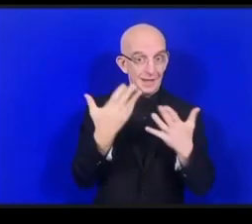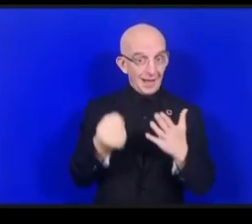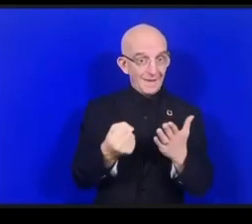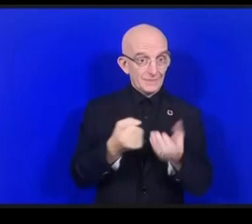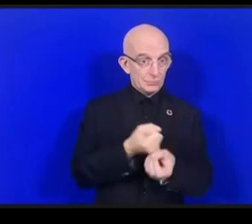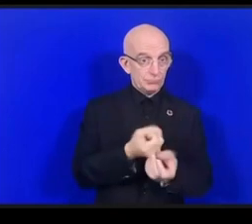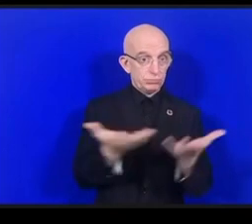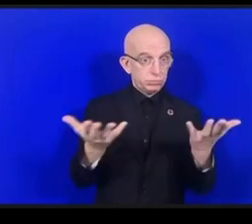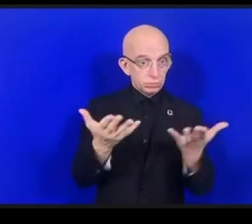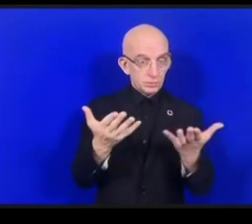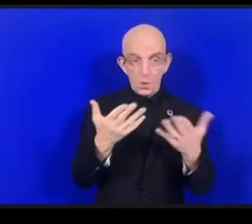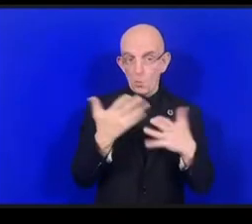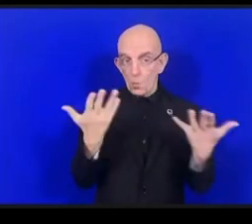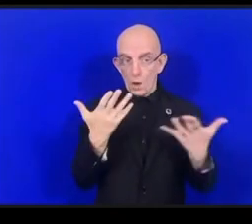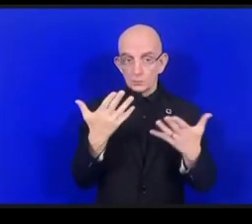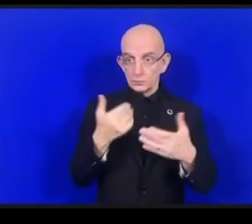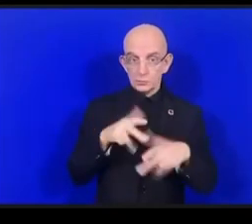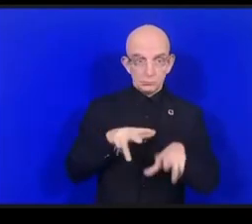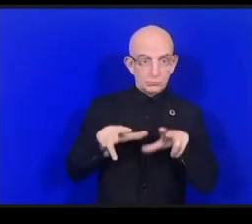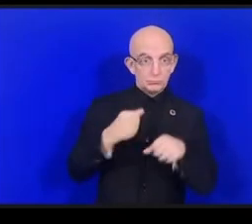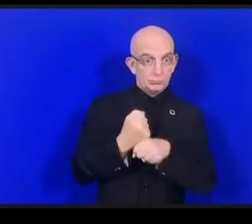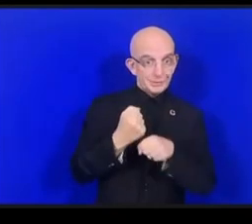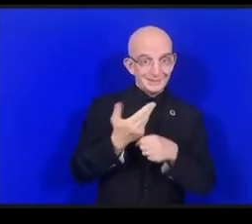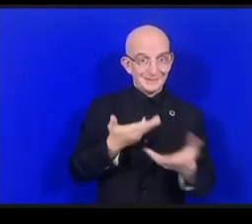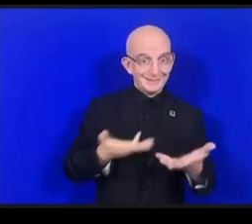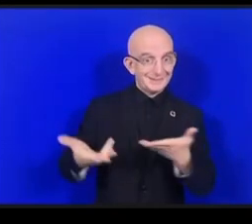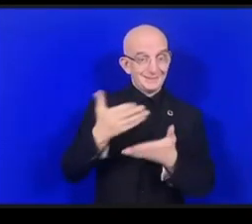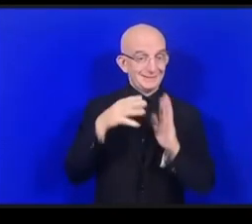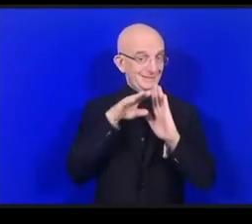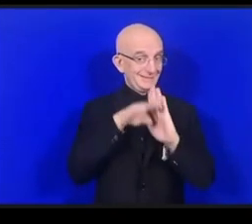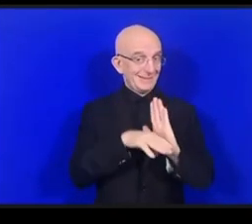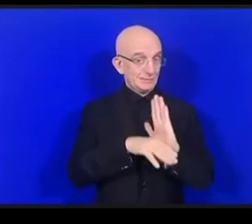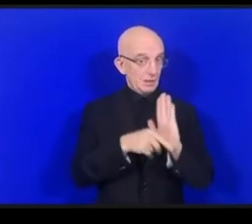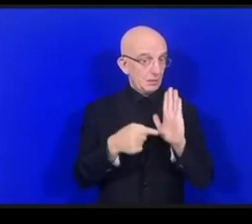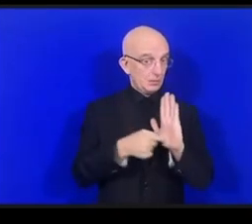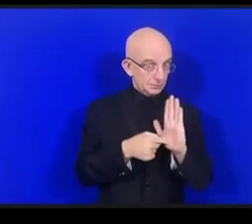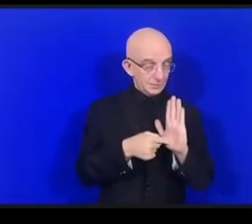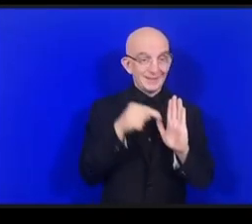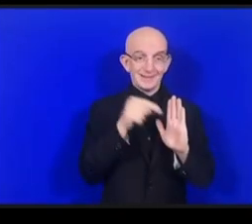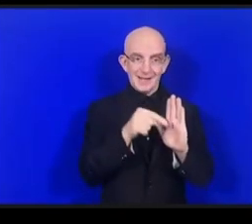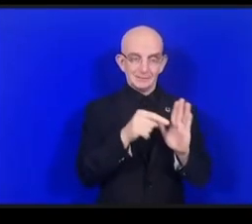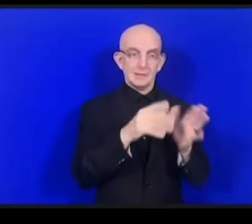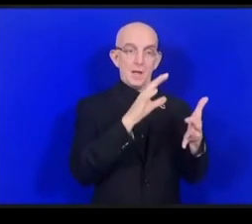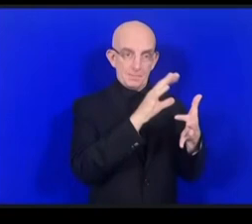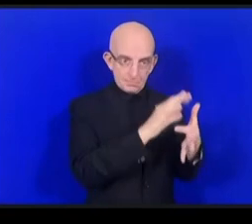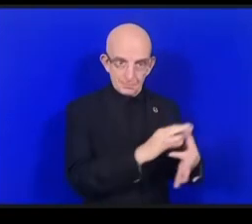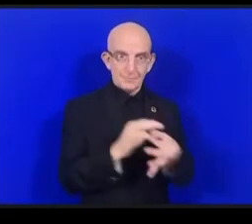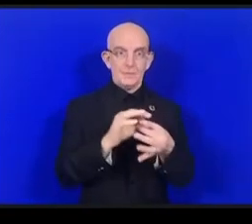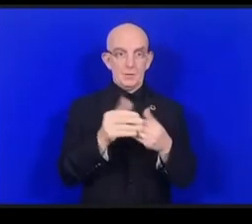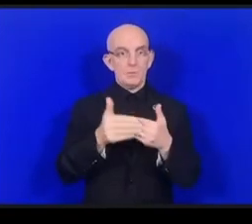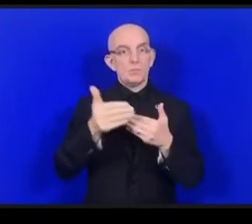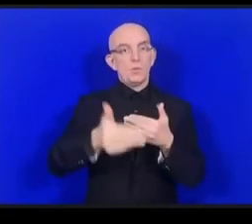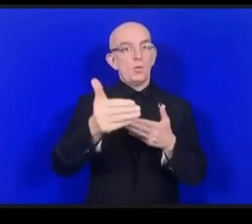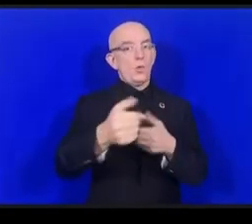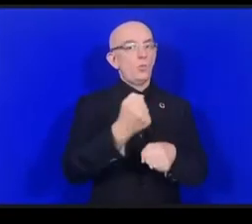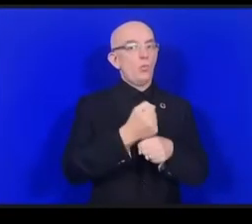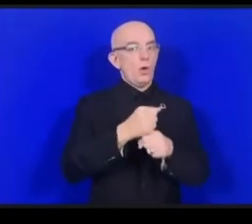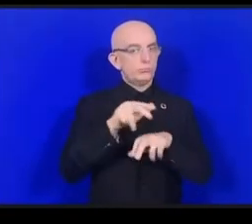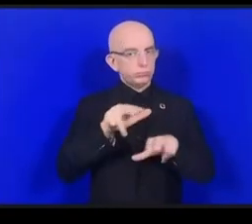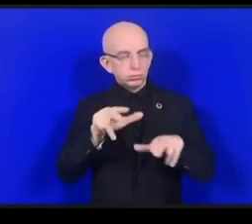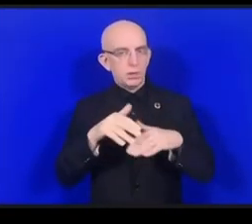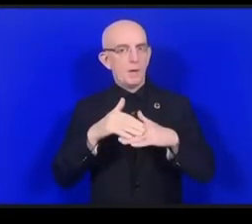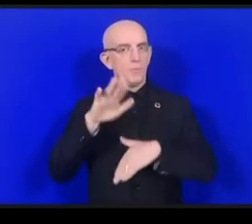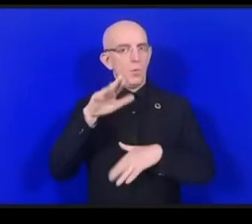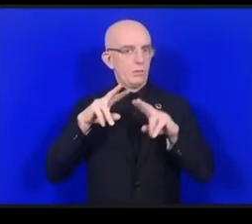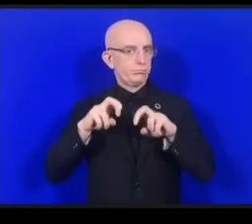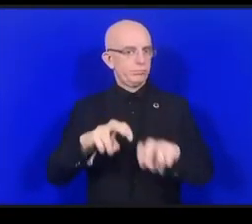to examine the whole issue of how to make Internet of Things much more secure and safe.